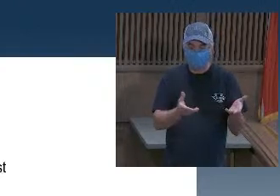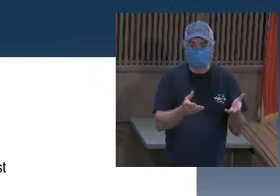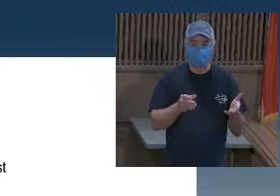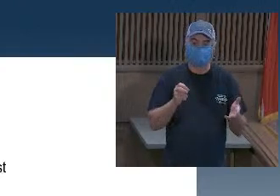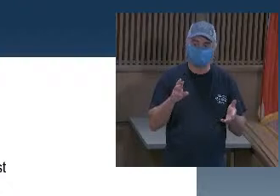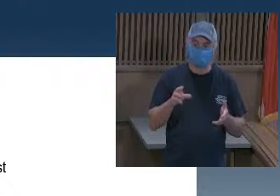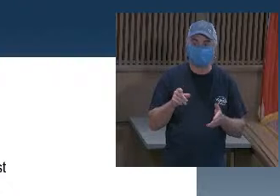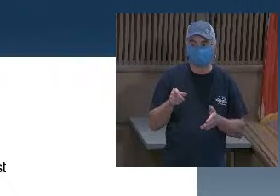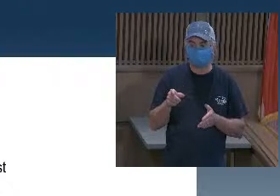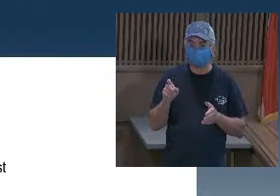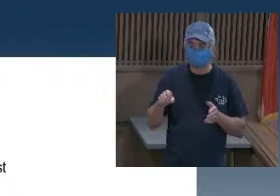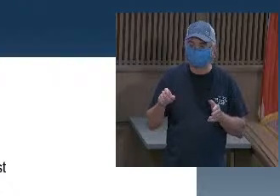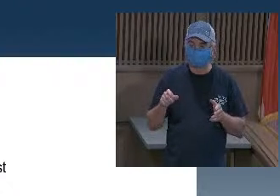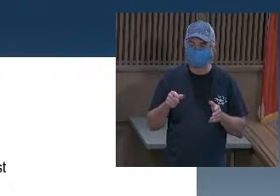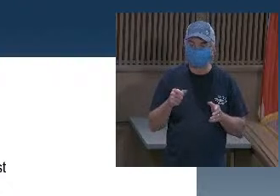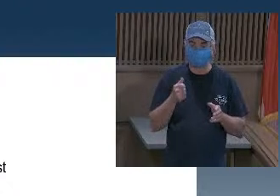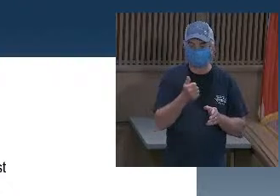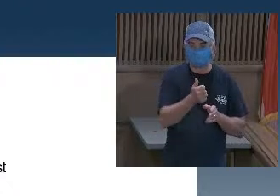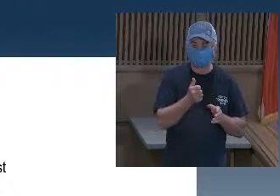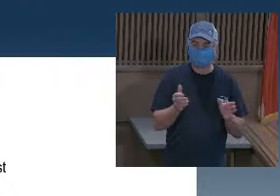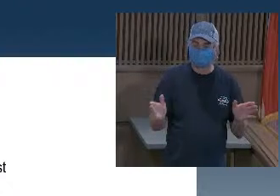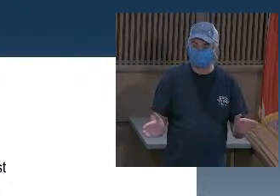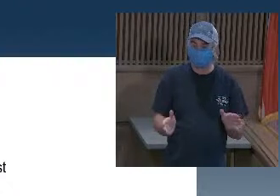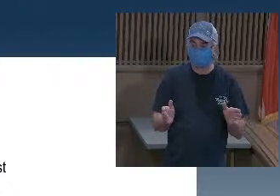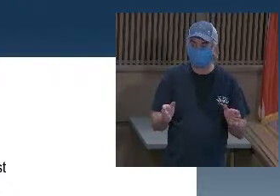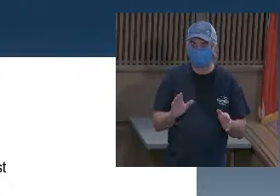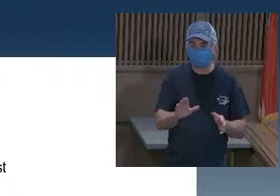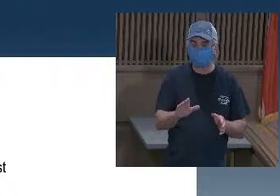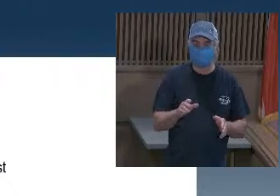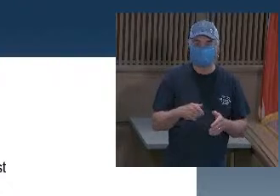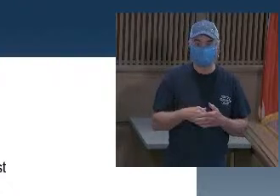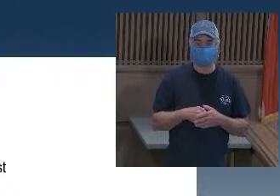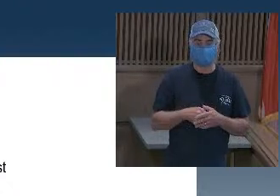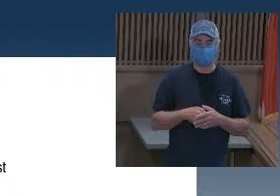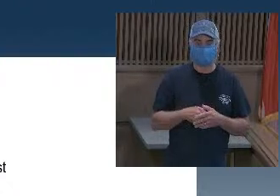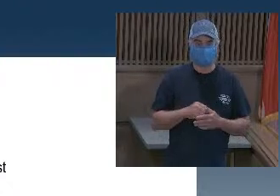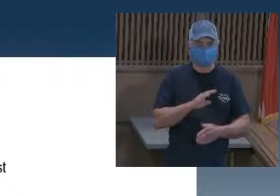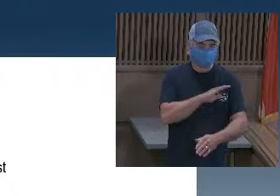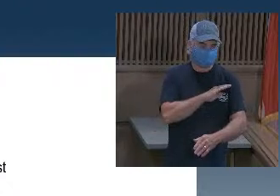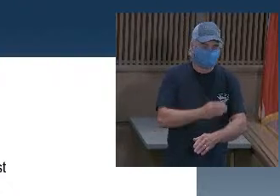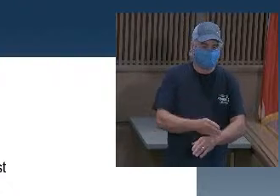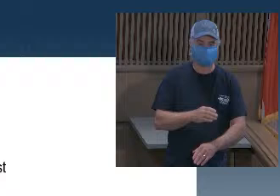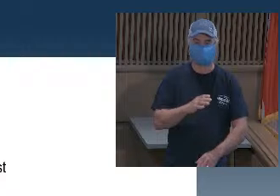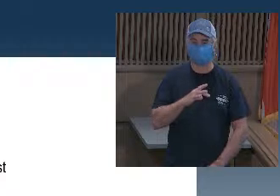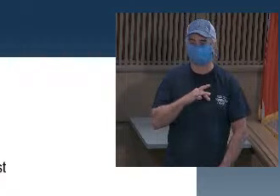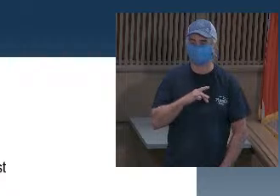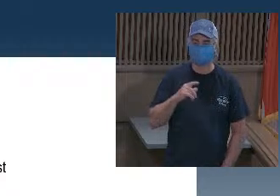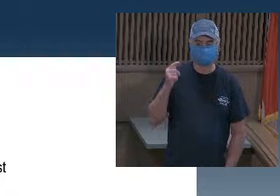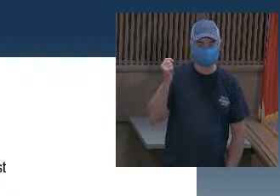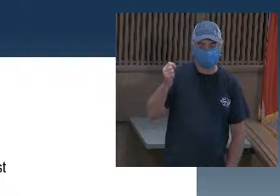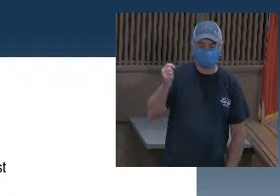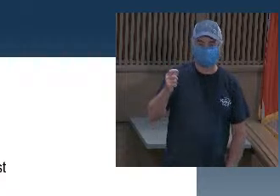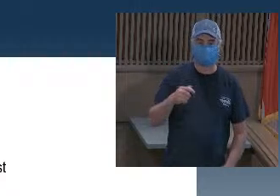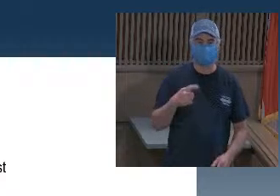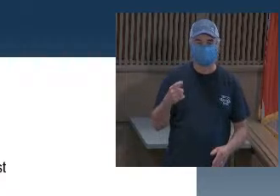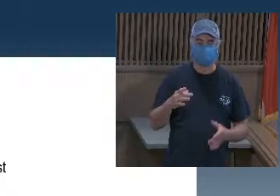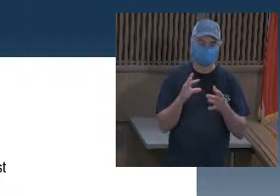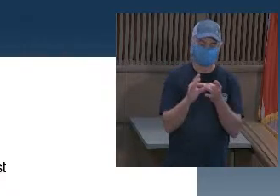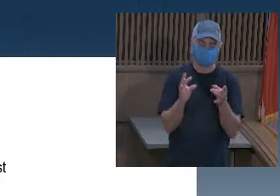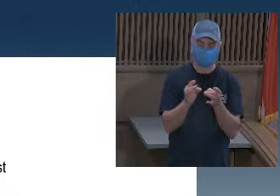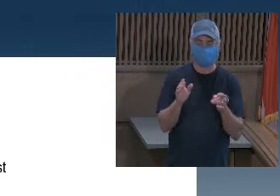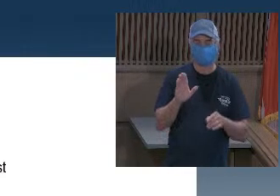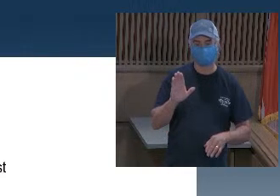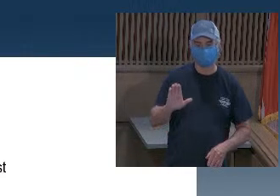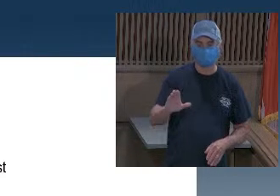encouragement. Maybe you have a powerful testimony. Maybe you have been vaccinated and you know someone who was afraid of the vaccine.